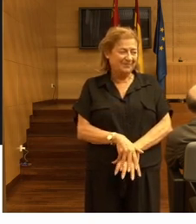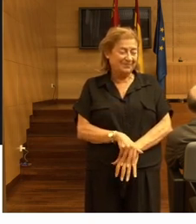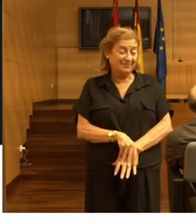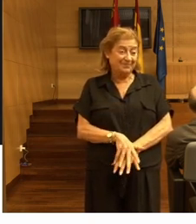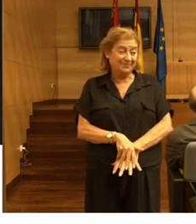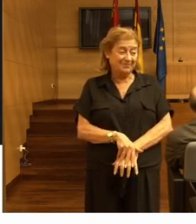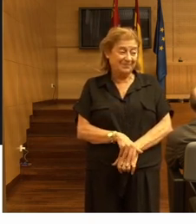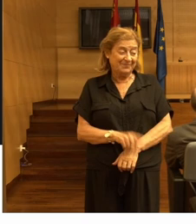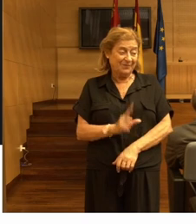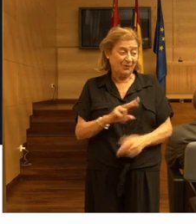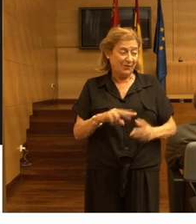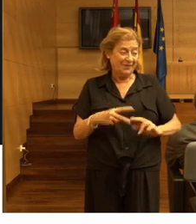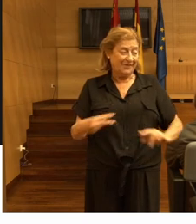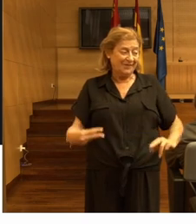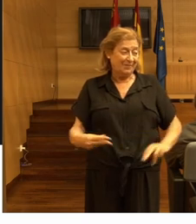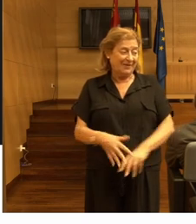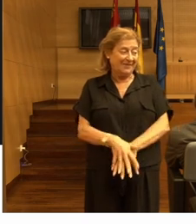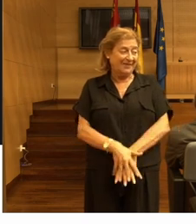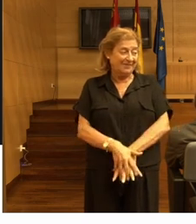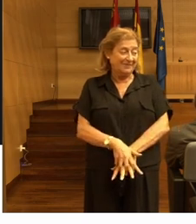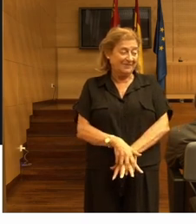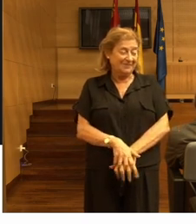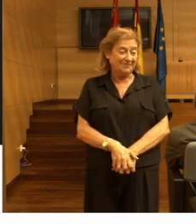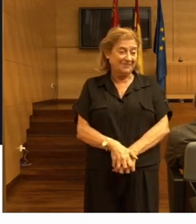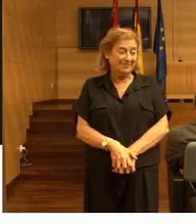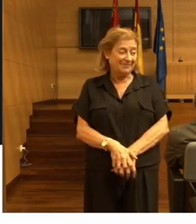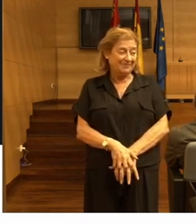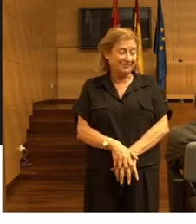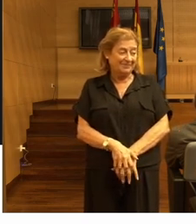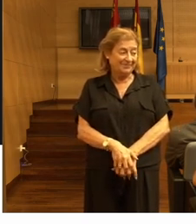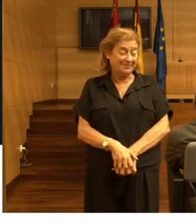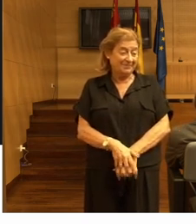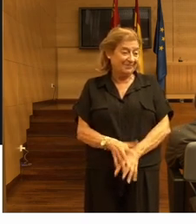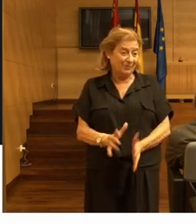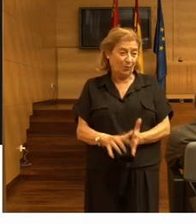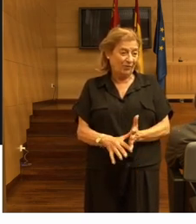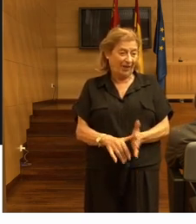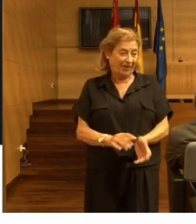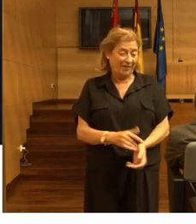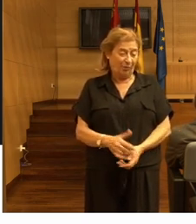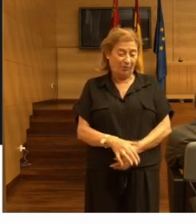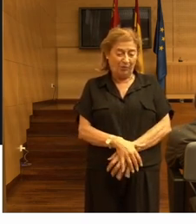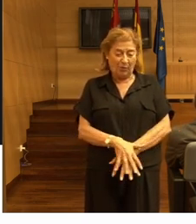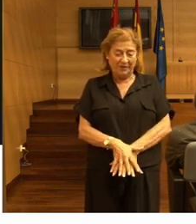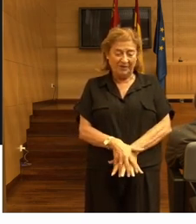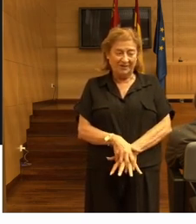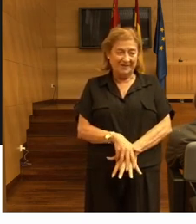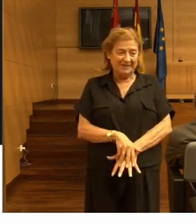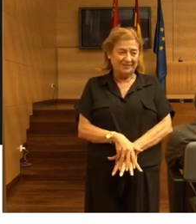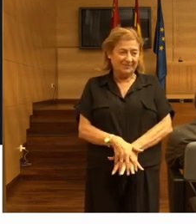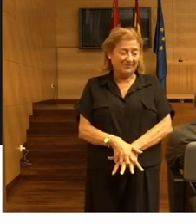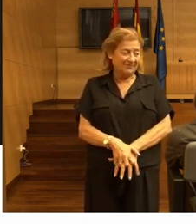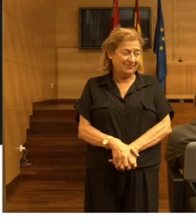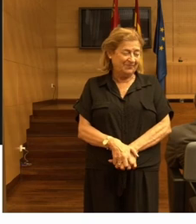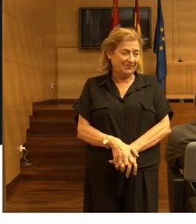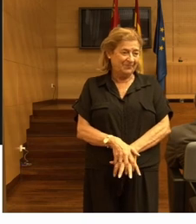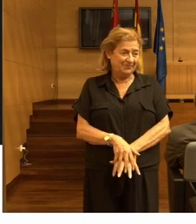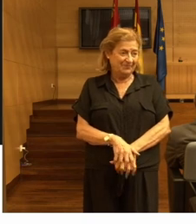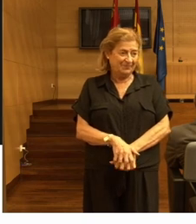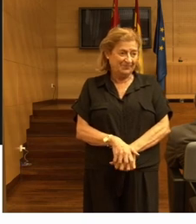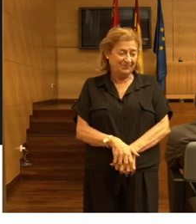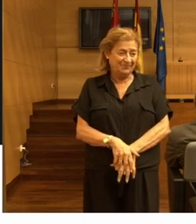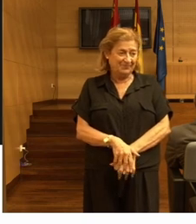something goes wrong, you as a leader, of course, have to stand behind your team. You always have situations. In the 20